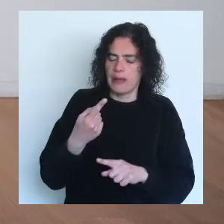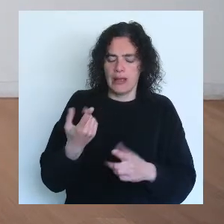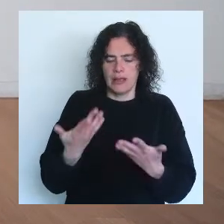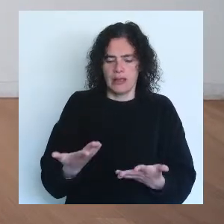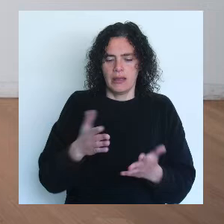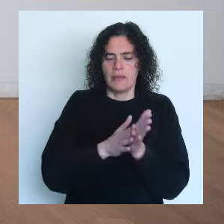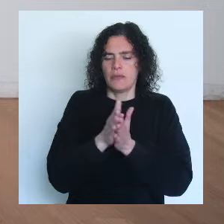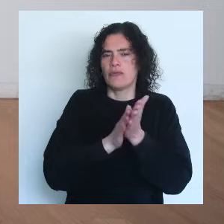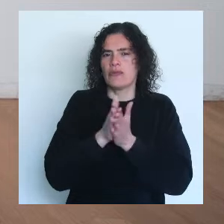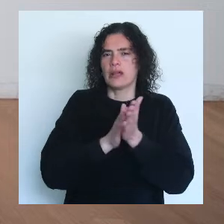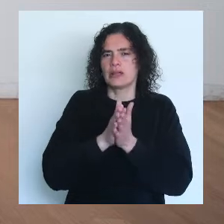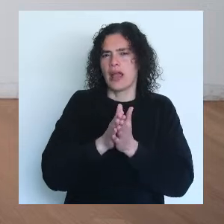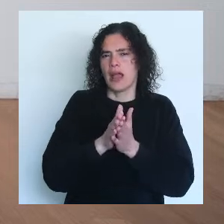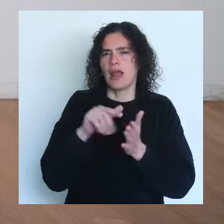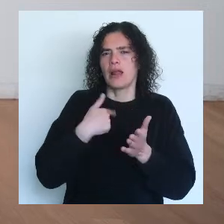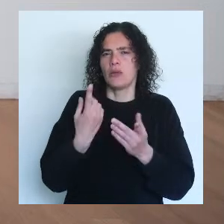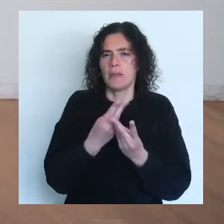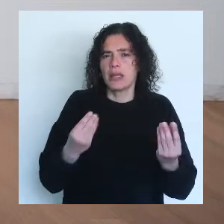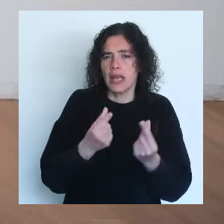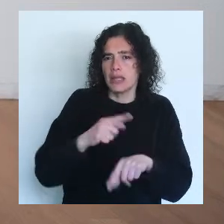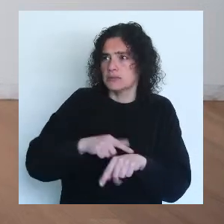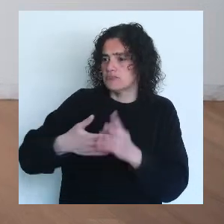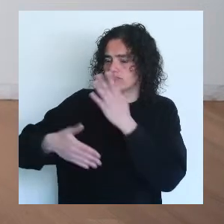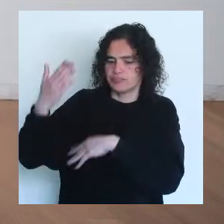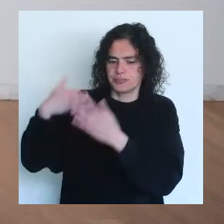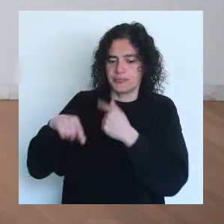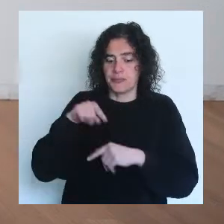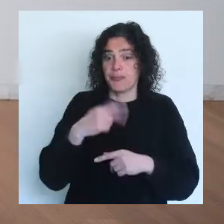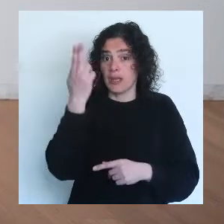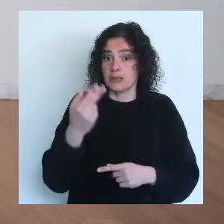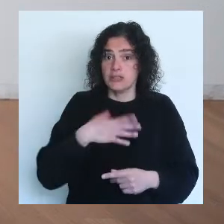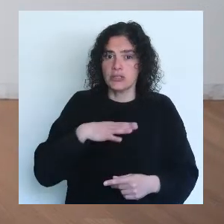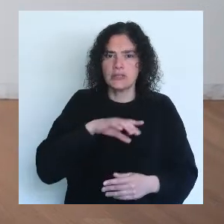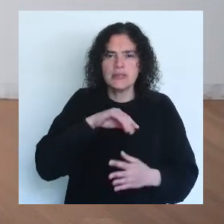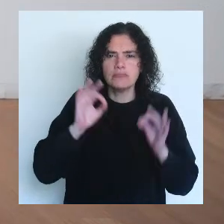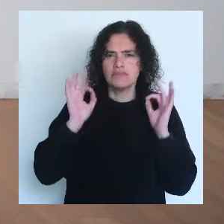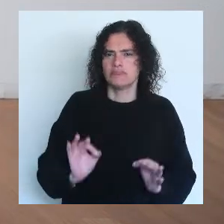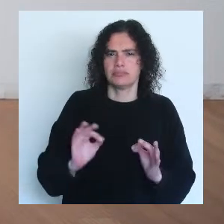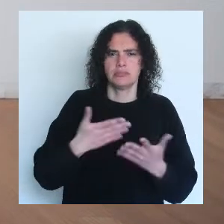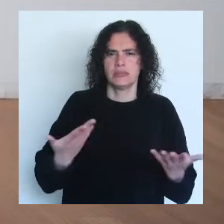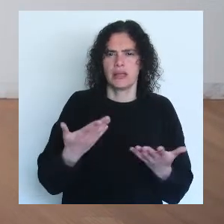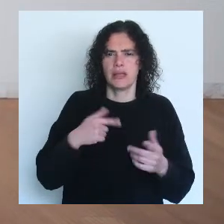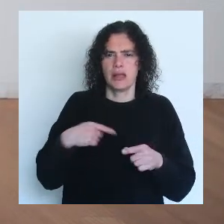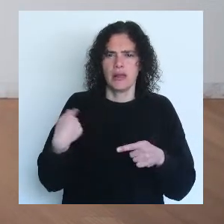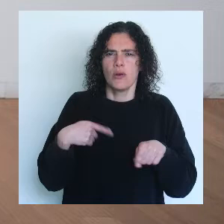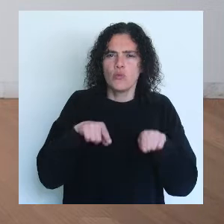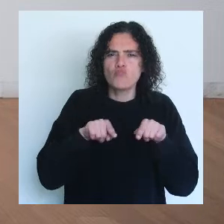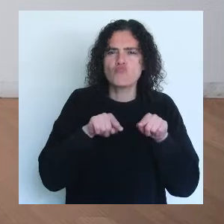but also using the resources of the time. These artists wanted to be